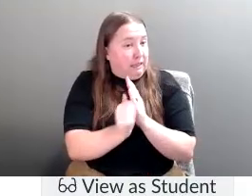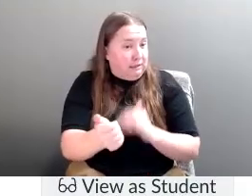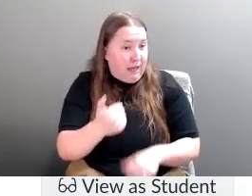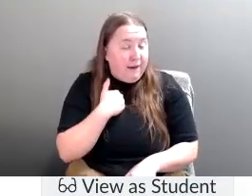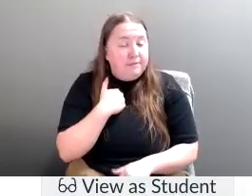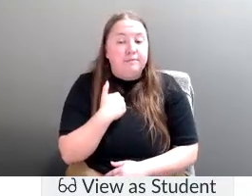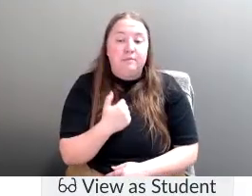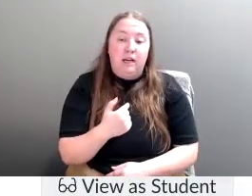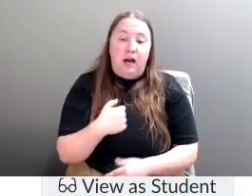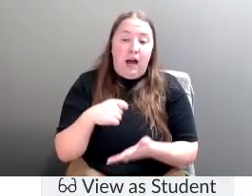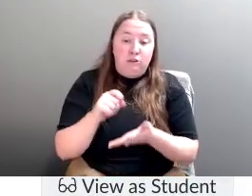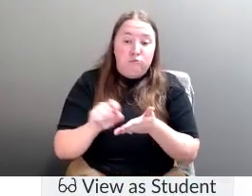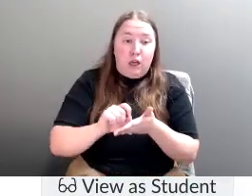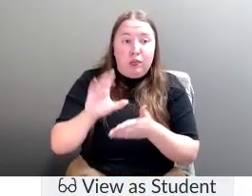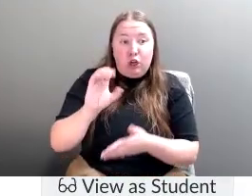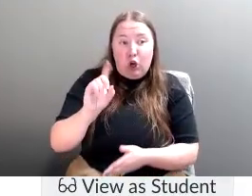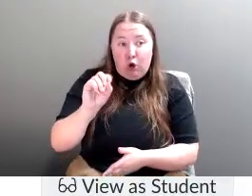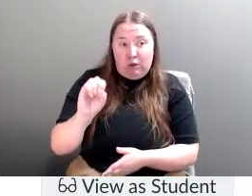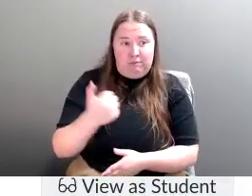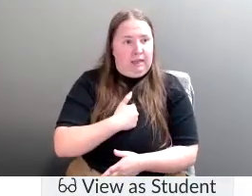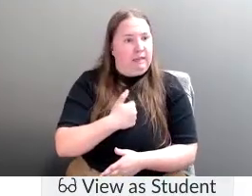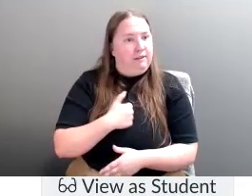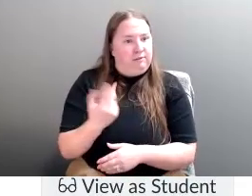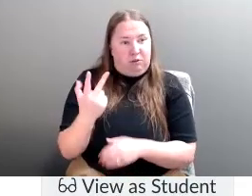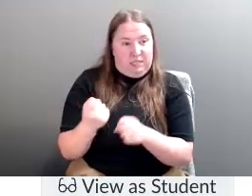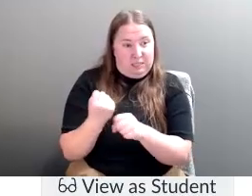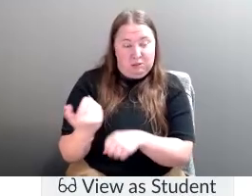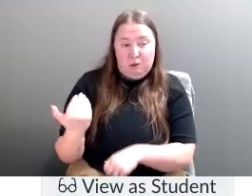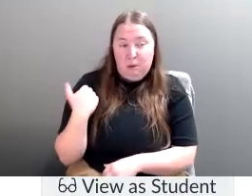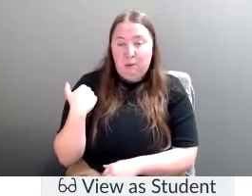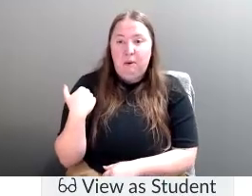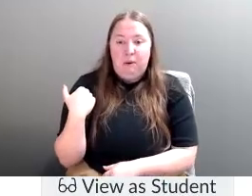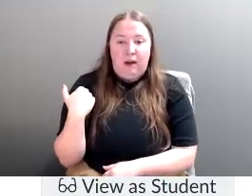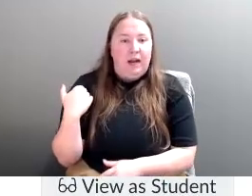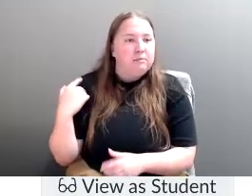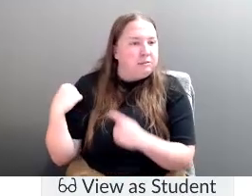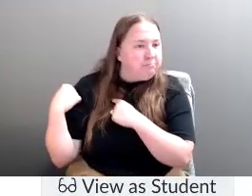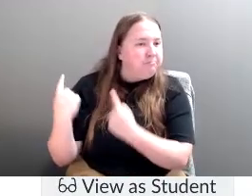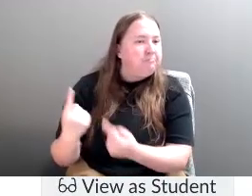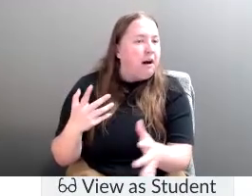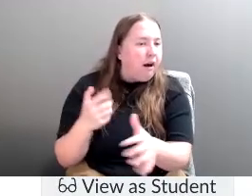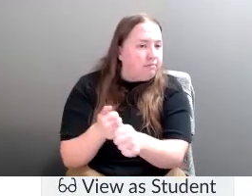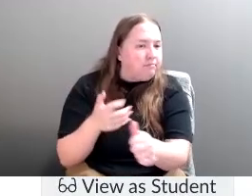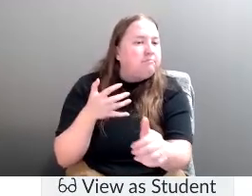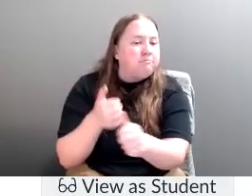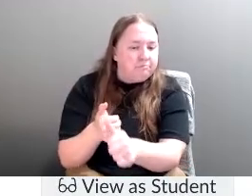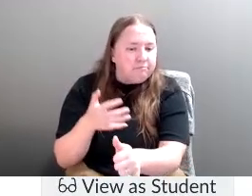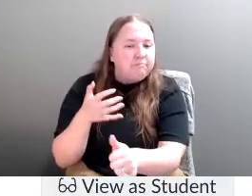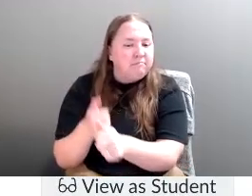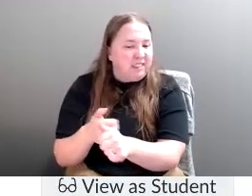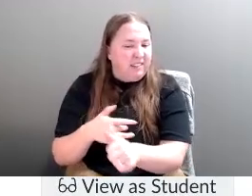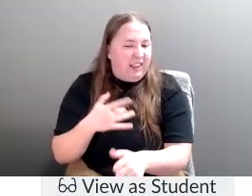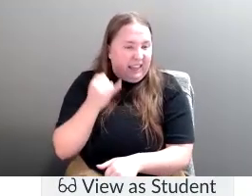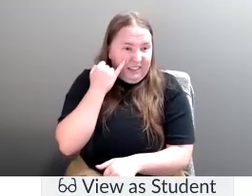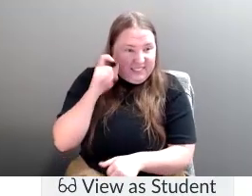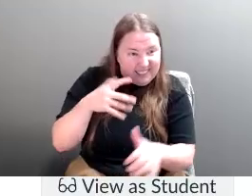had written the code on my own 3 years ago, and I'd been through the years updating it as I felt like it needed to